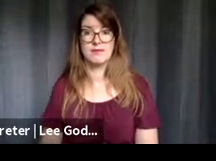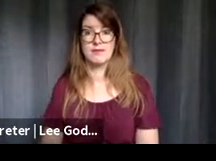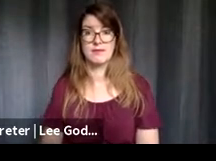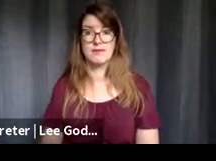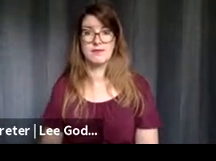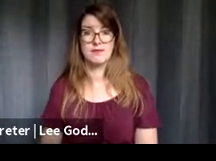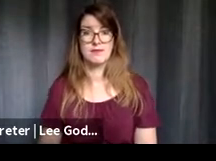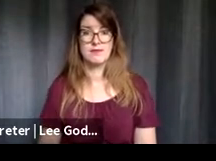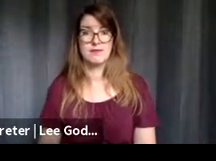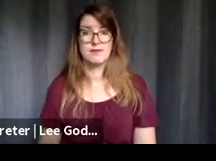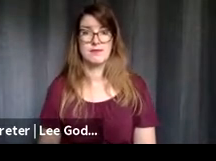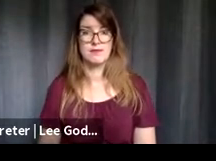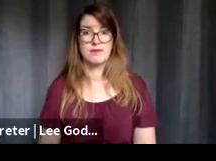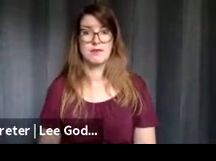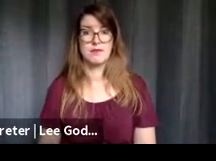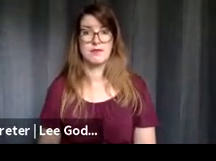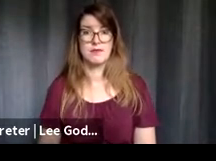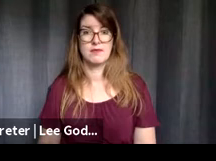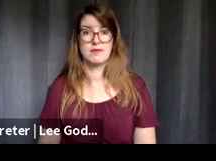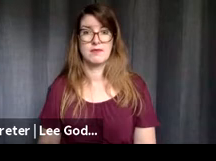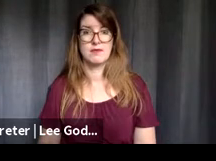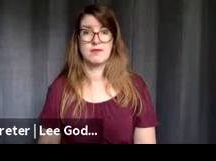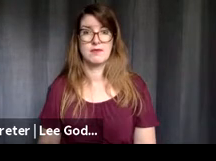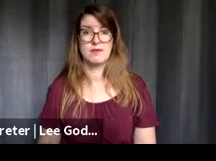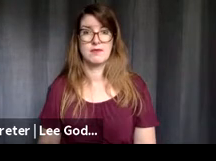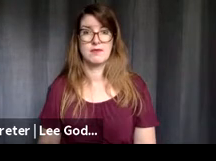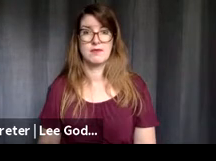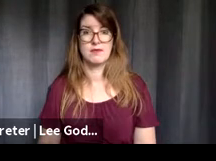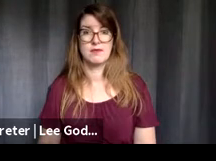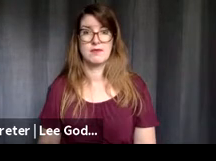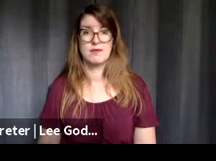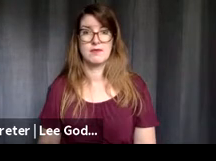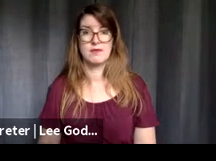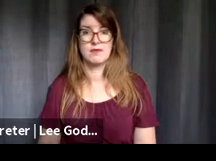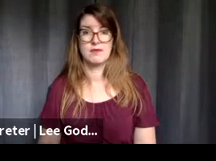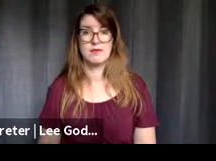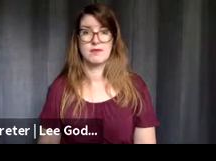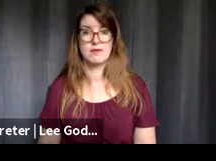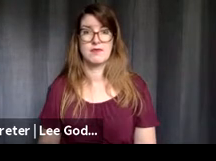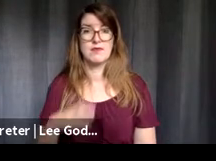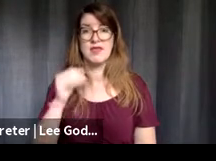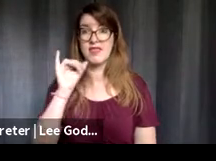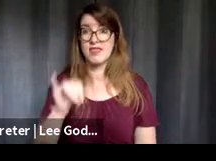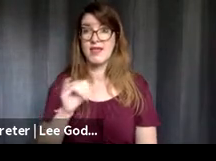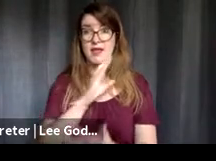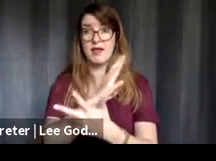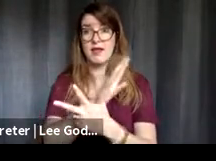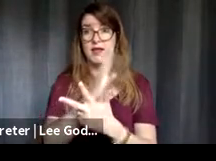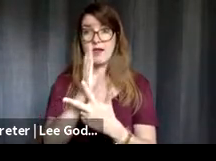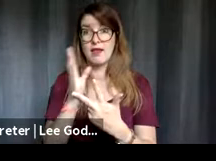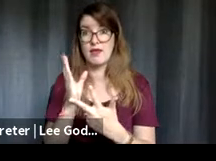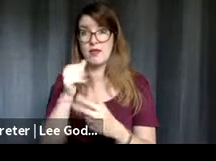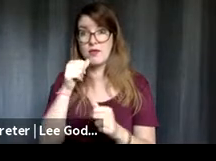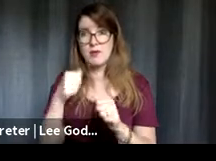Take care of my bride. And that's personal to him. And the parable of the talents reminds us that it's